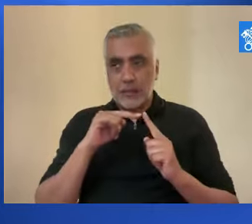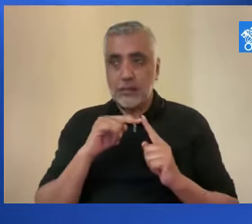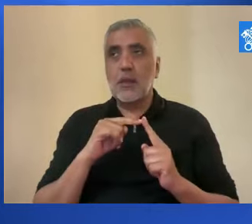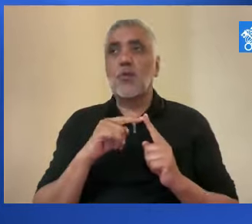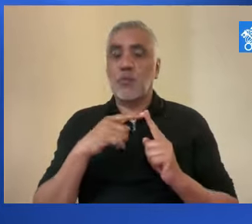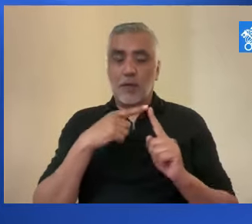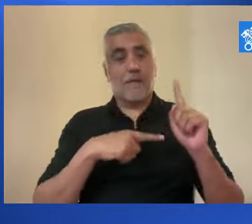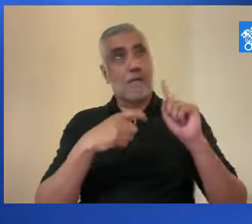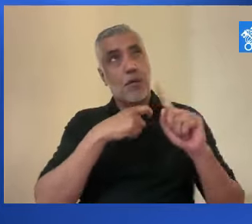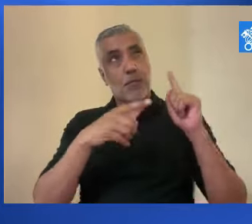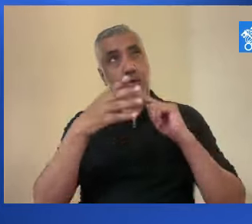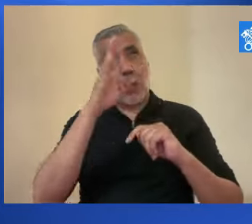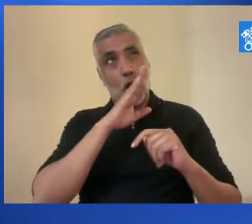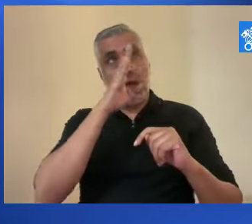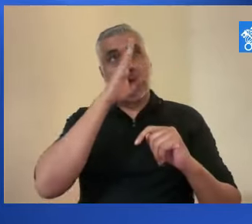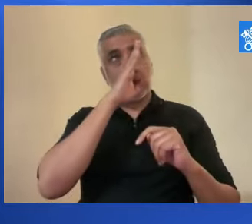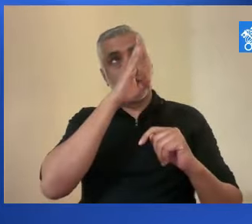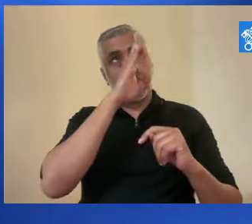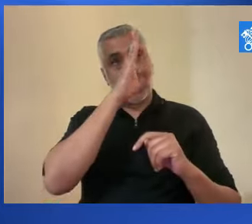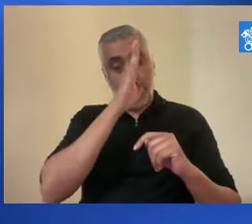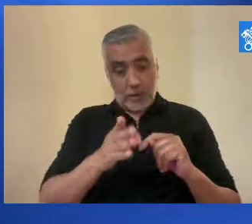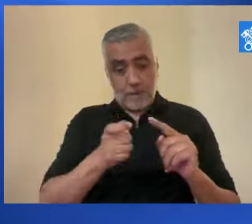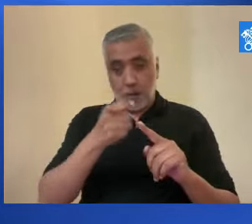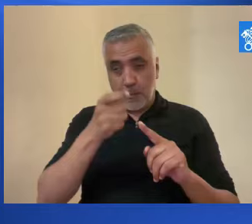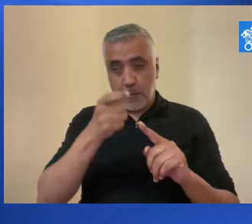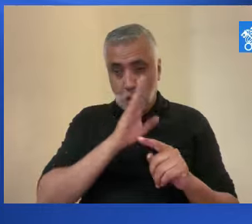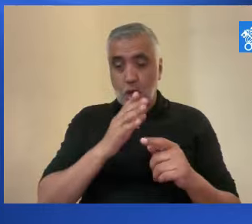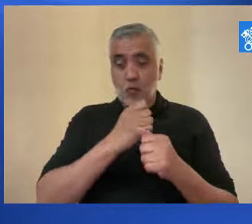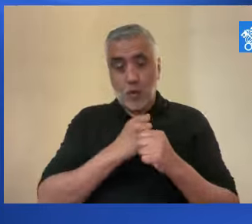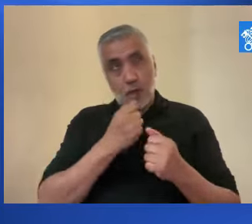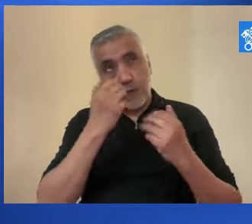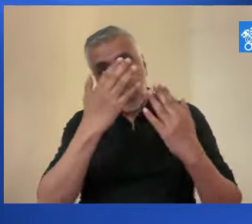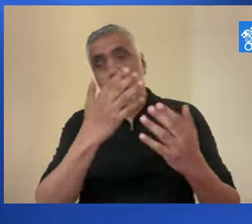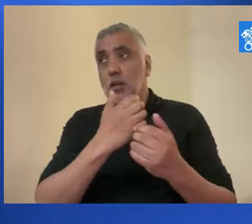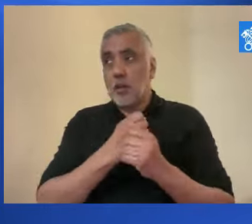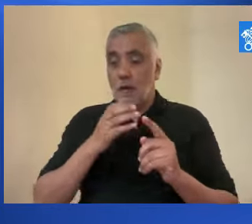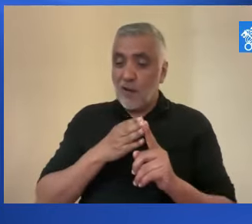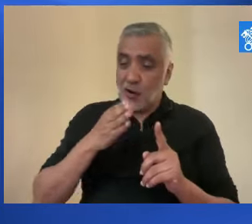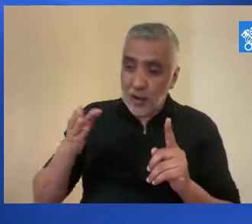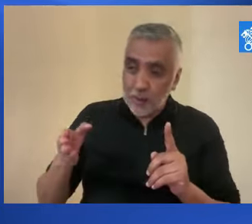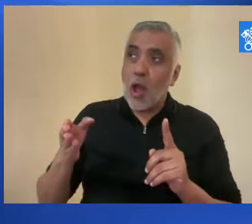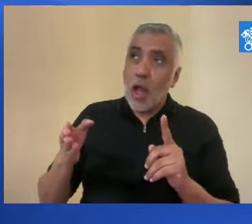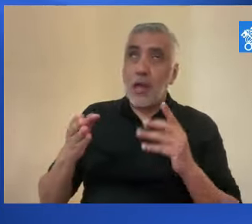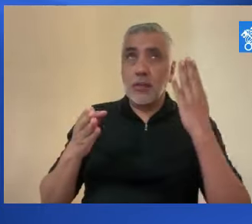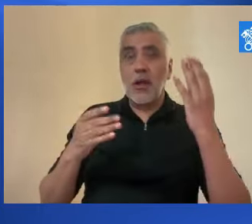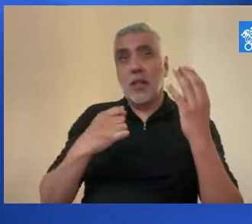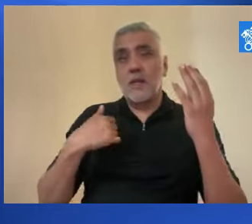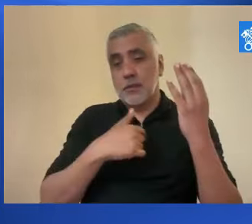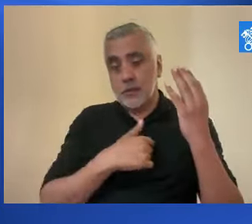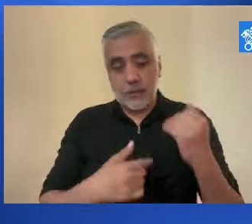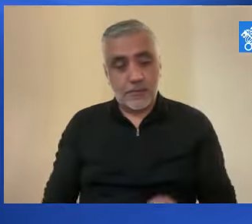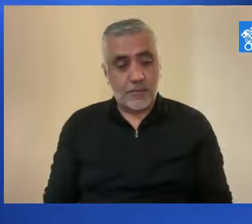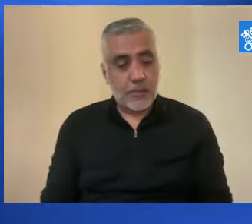us to love God and to love our neighbour as God loves them. The Pope began his reflection with a passage from St.